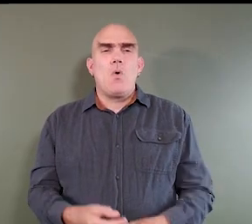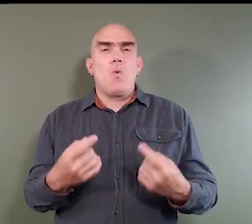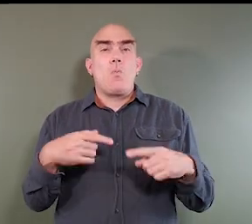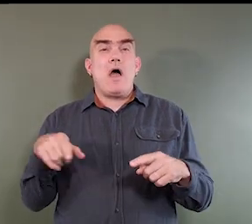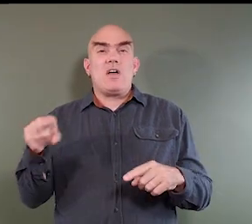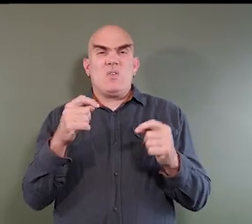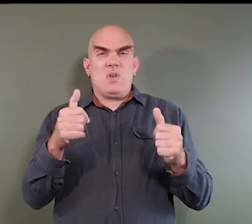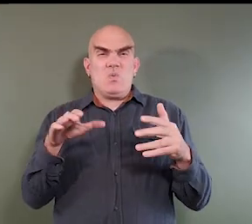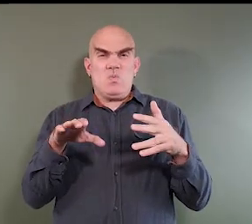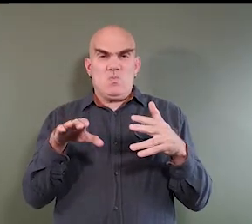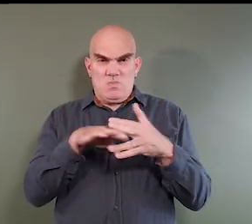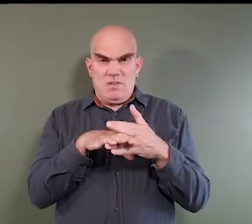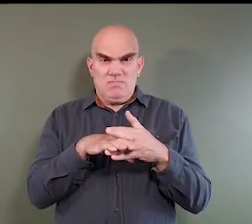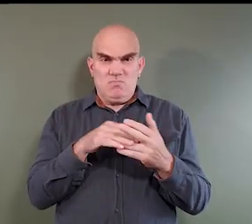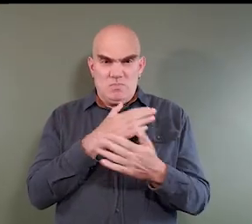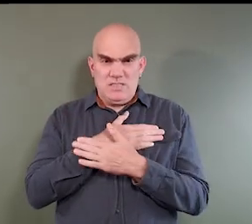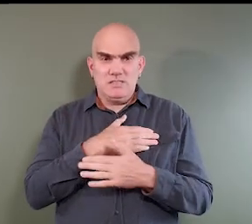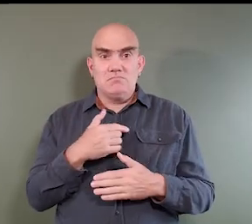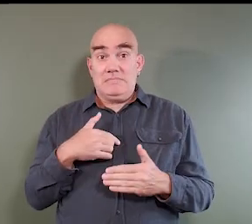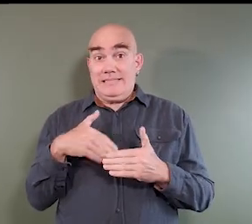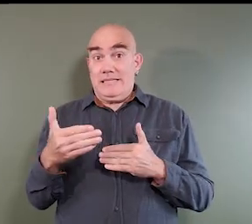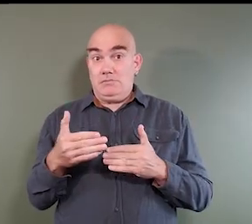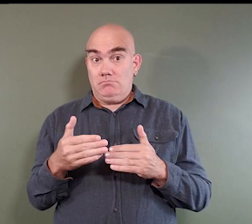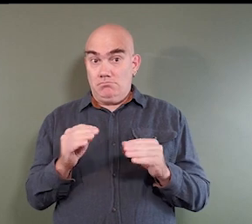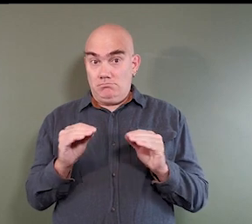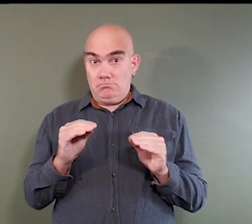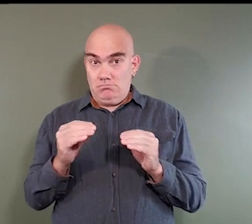rest, our very next movement.